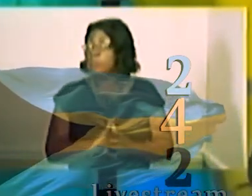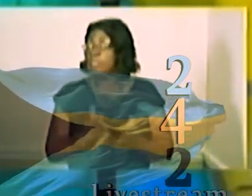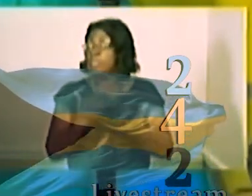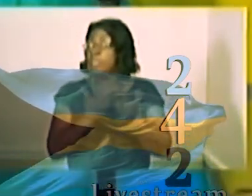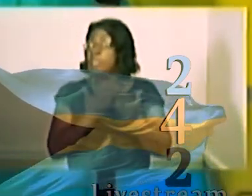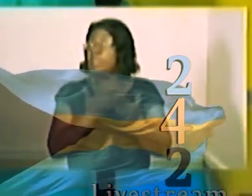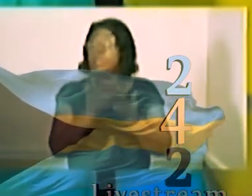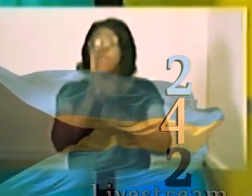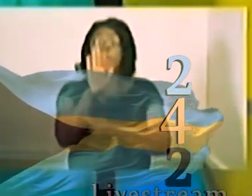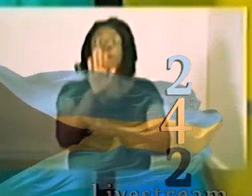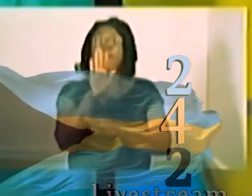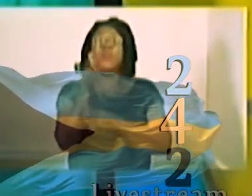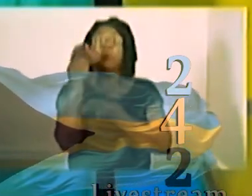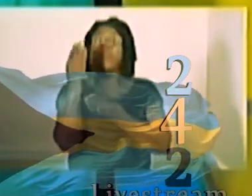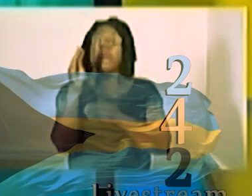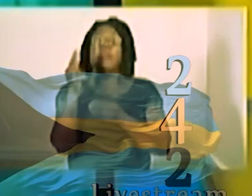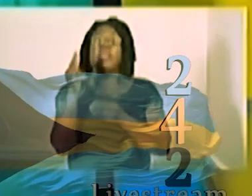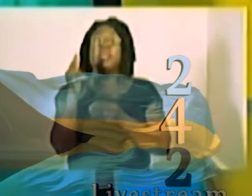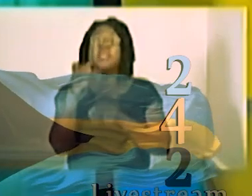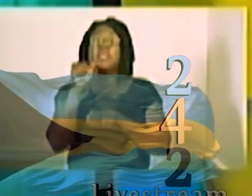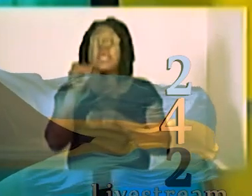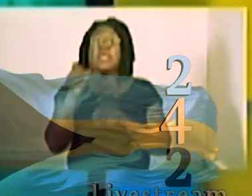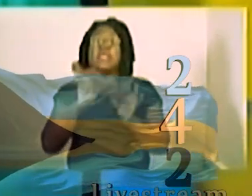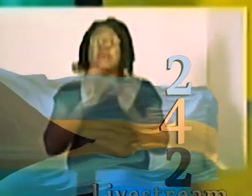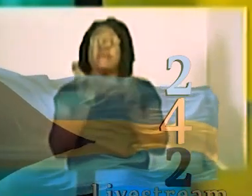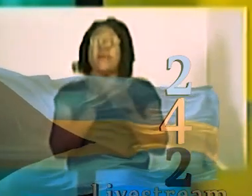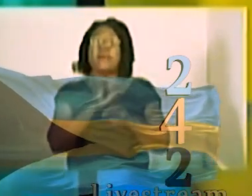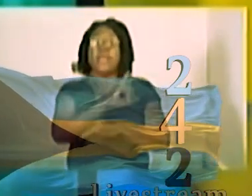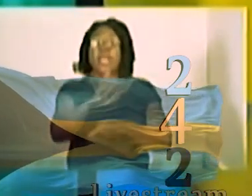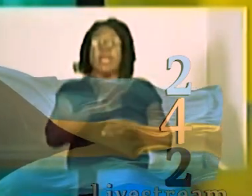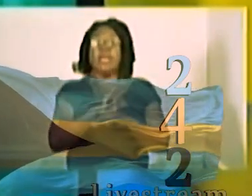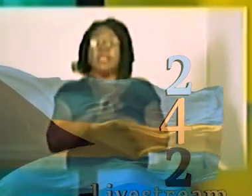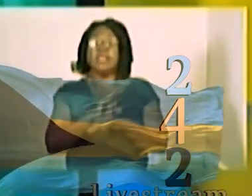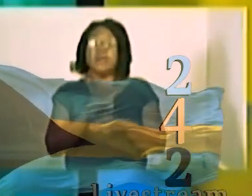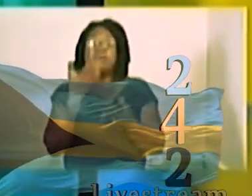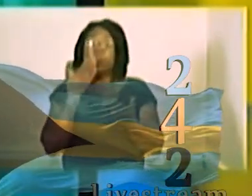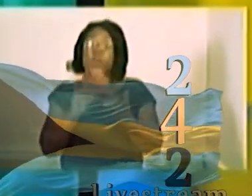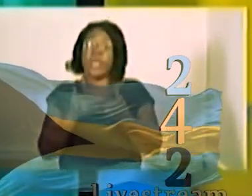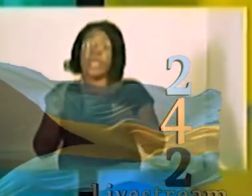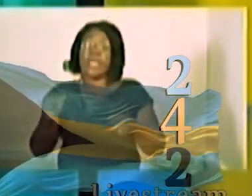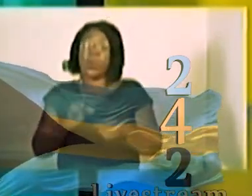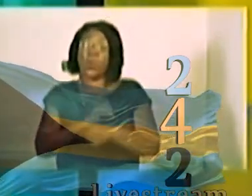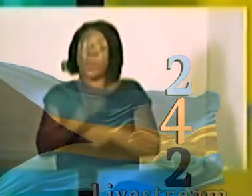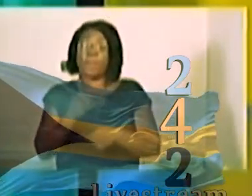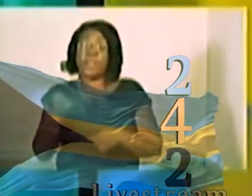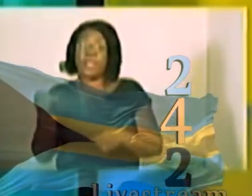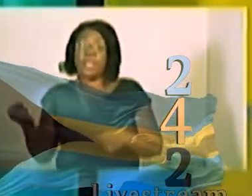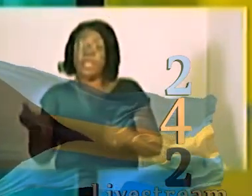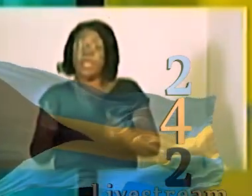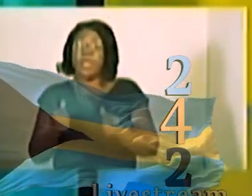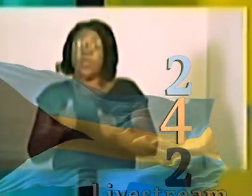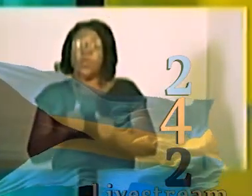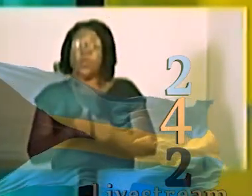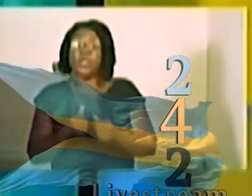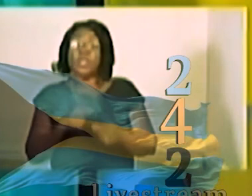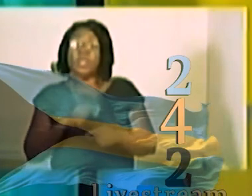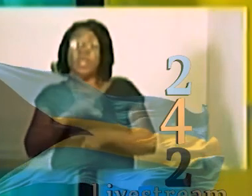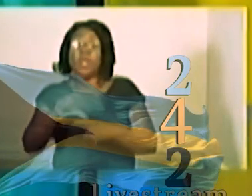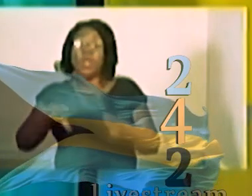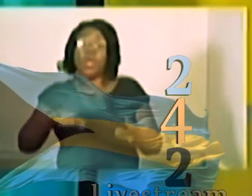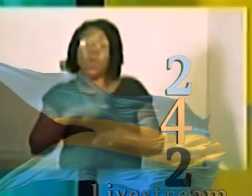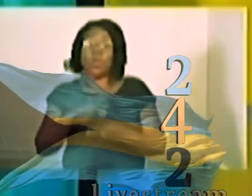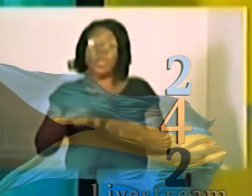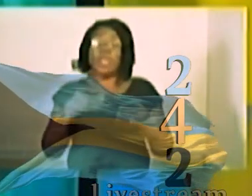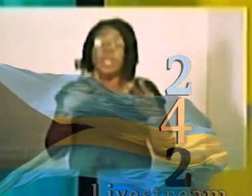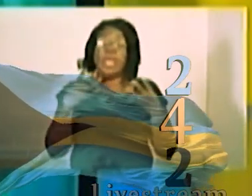Good afternoon, Bahamas. Yes, the Family Islands have been well equipped with the local healthcare team on the